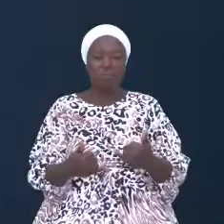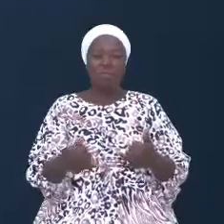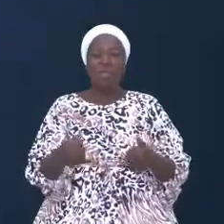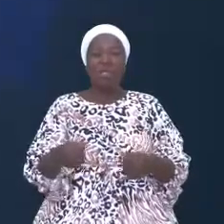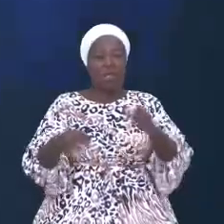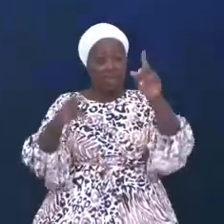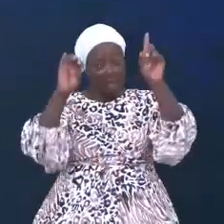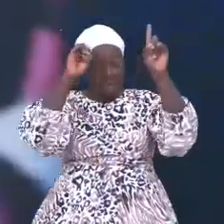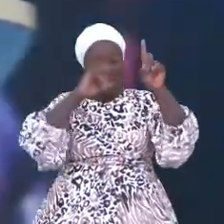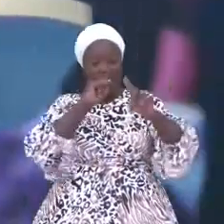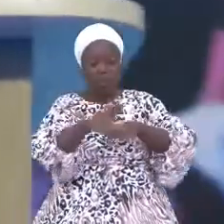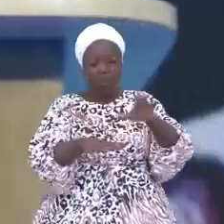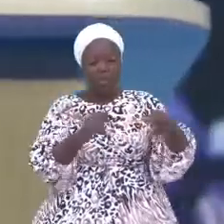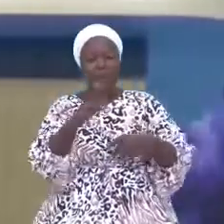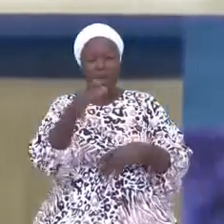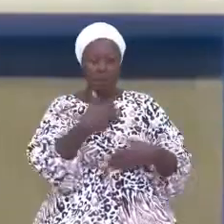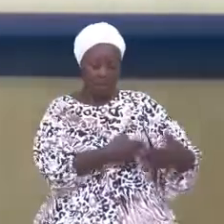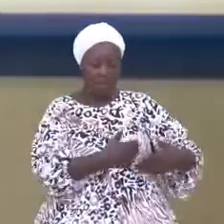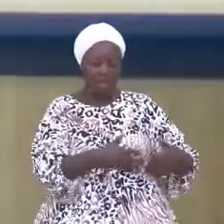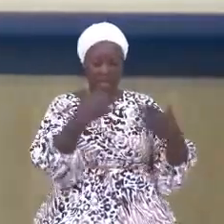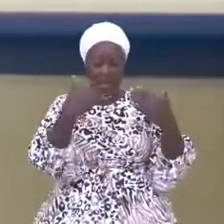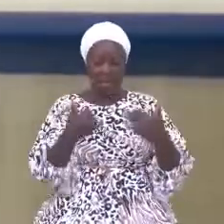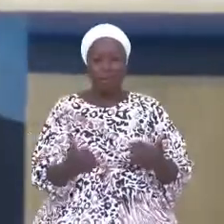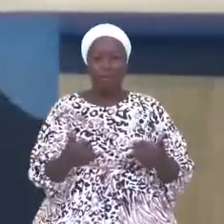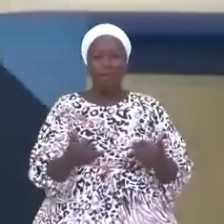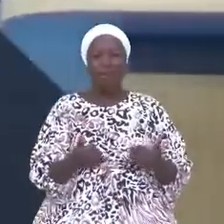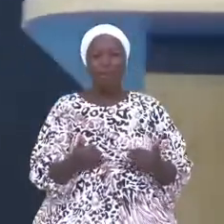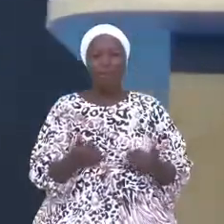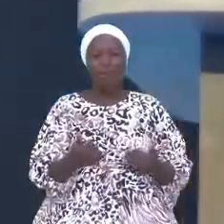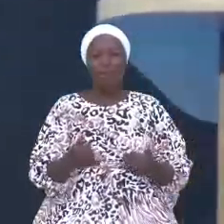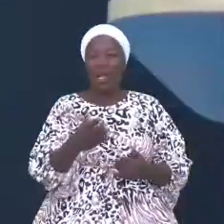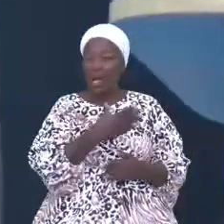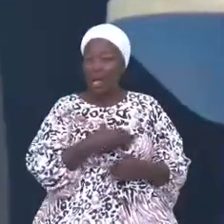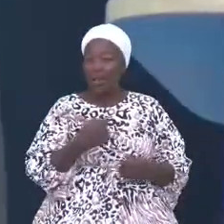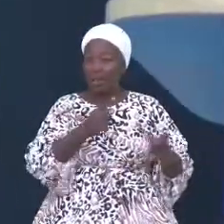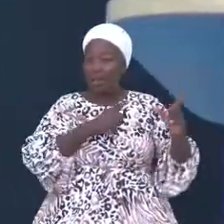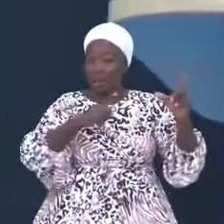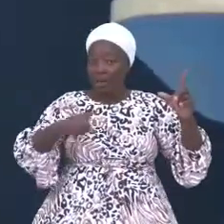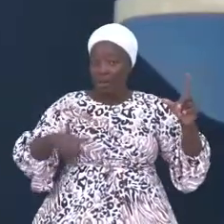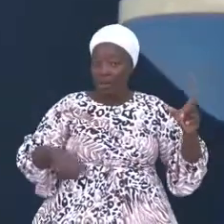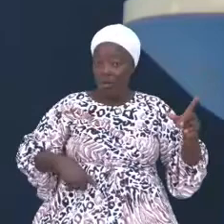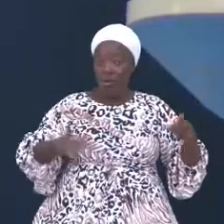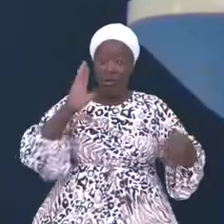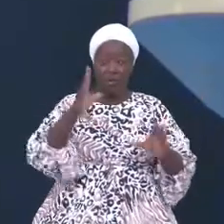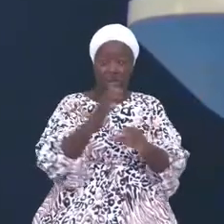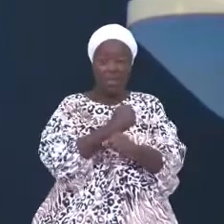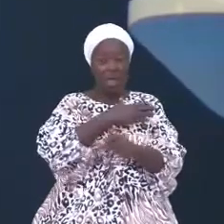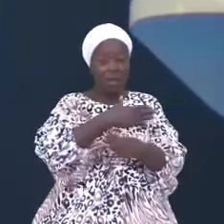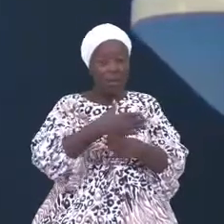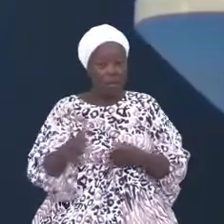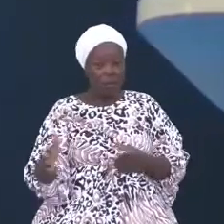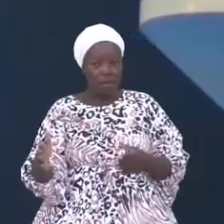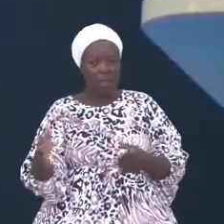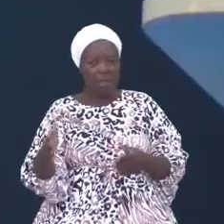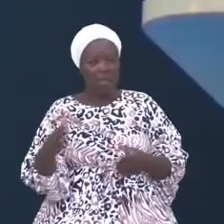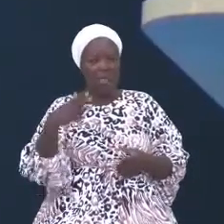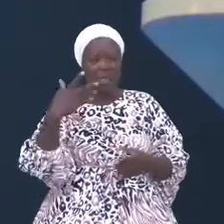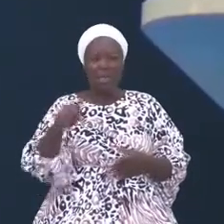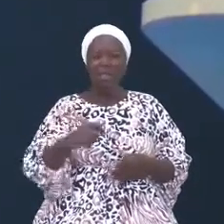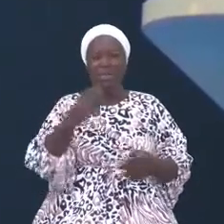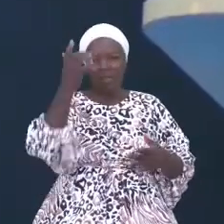said he's passing by your side right there, and the Lord will take away the